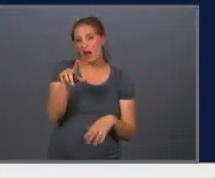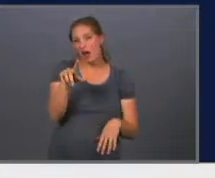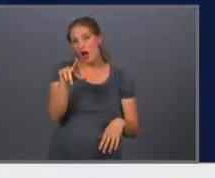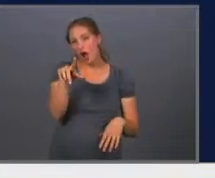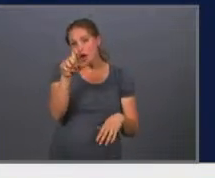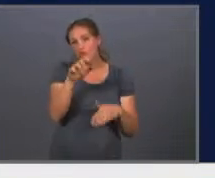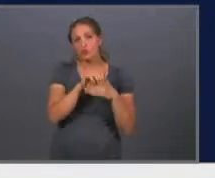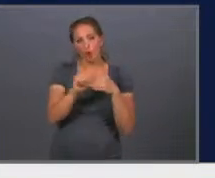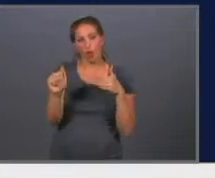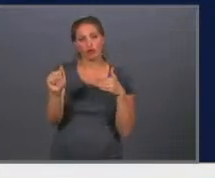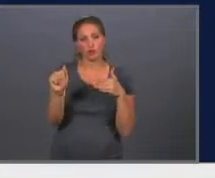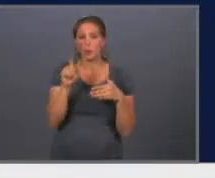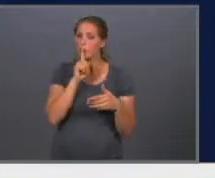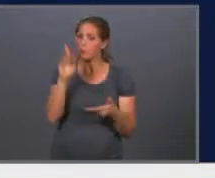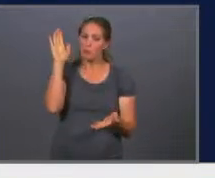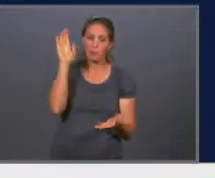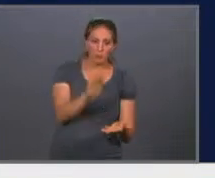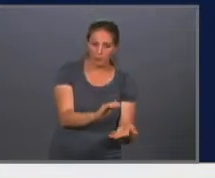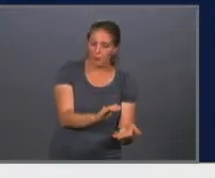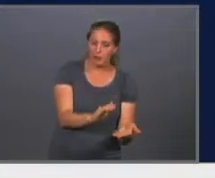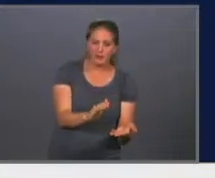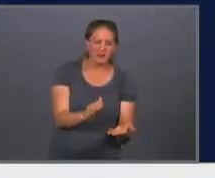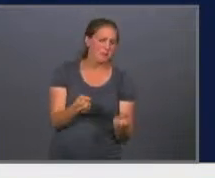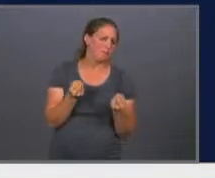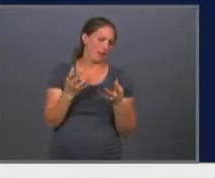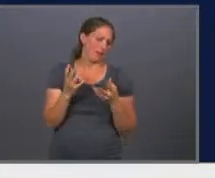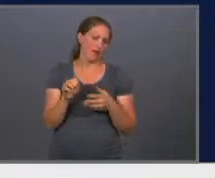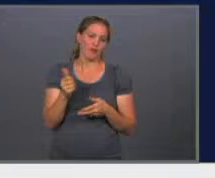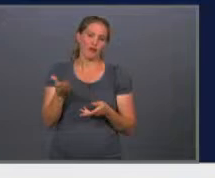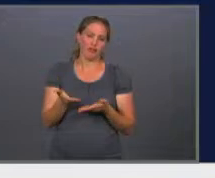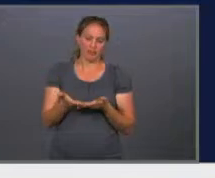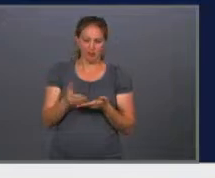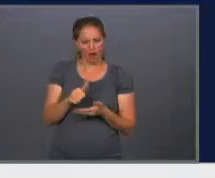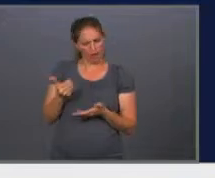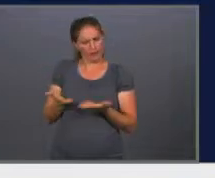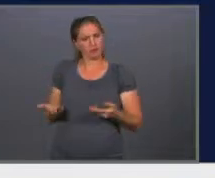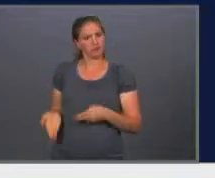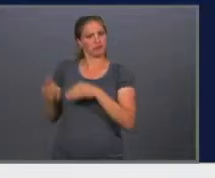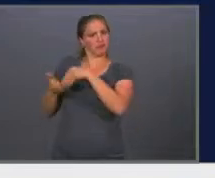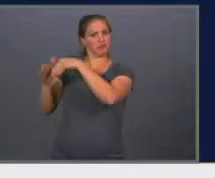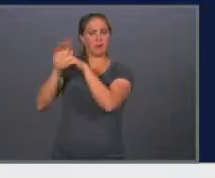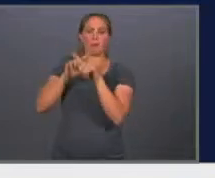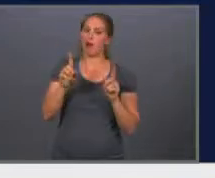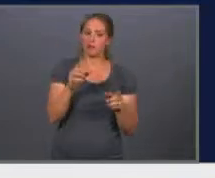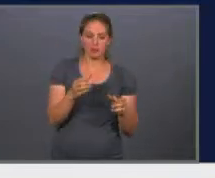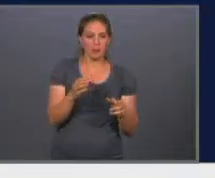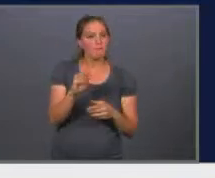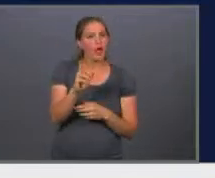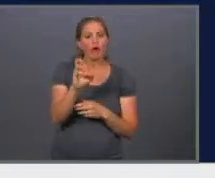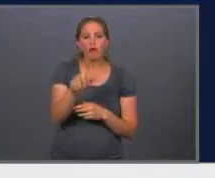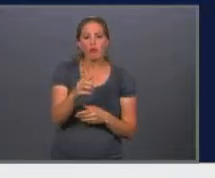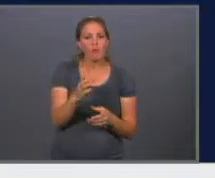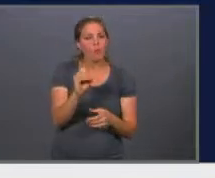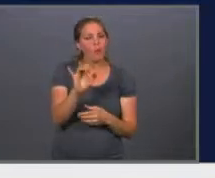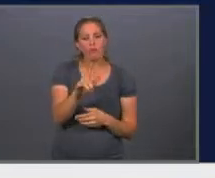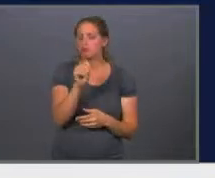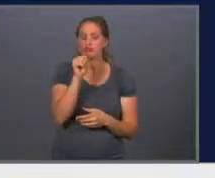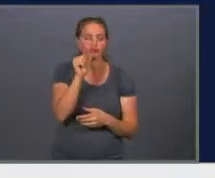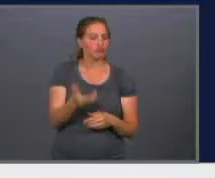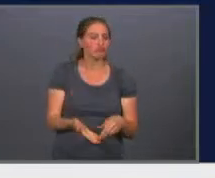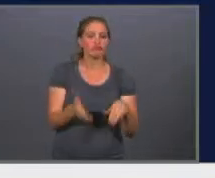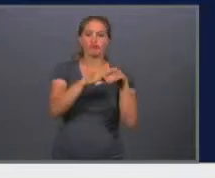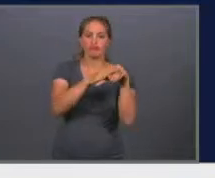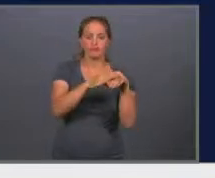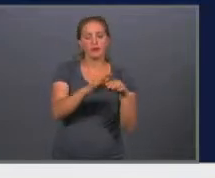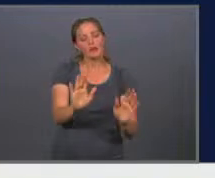$100, even though a number of other things have inflated. As far as trying to